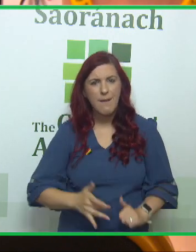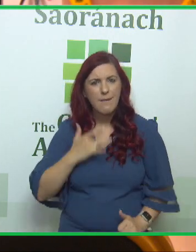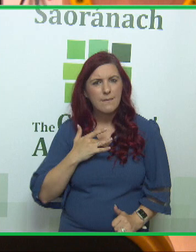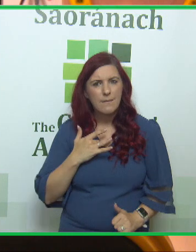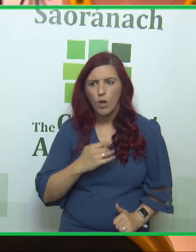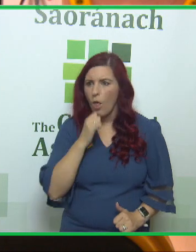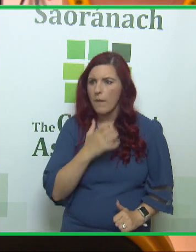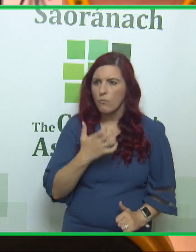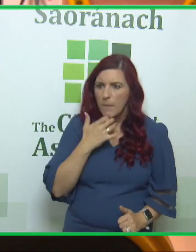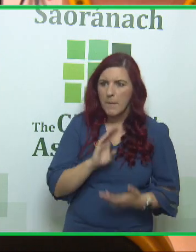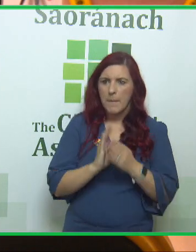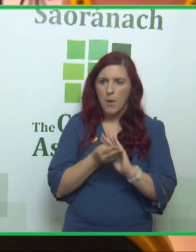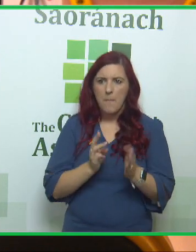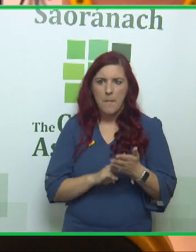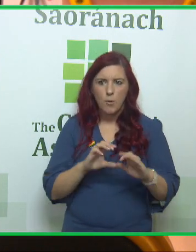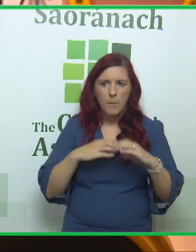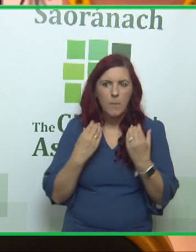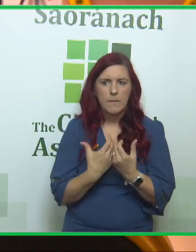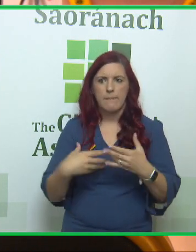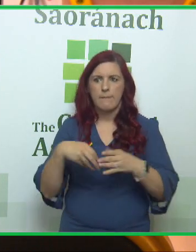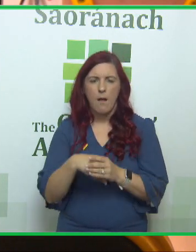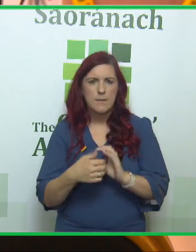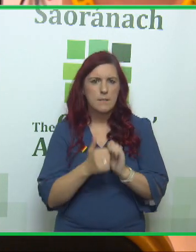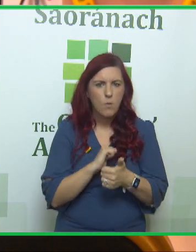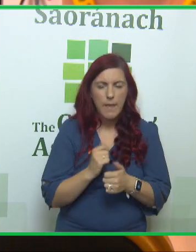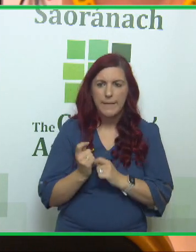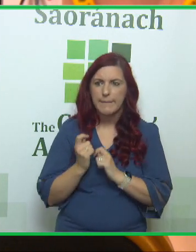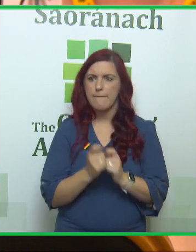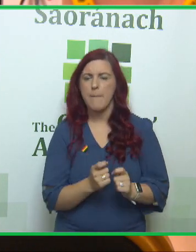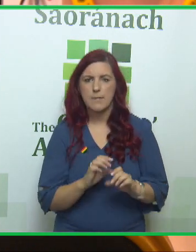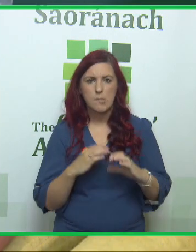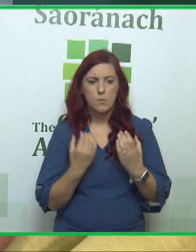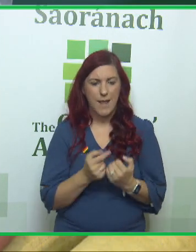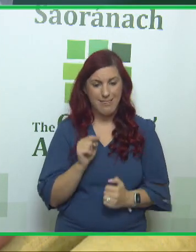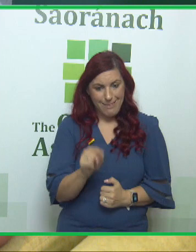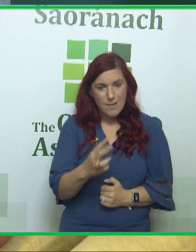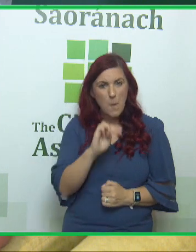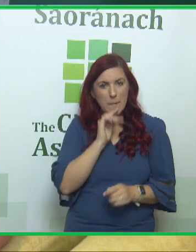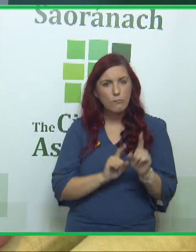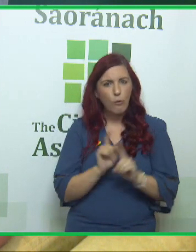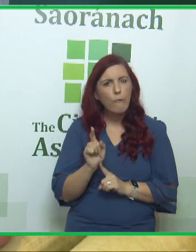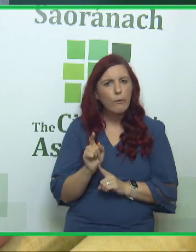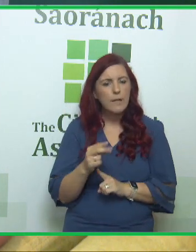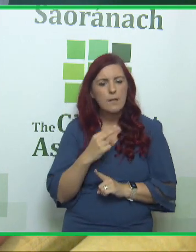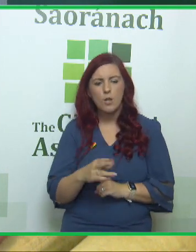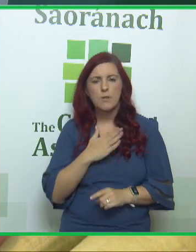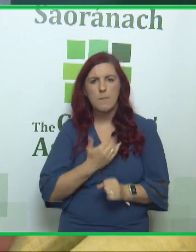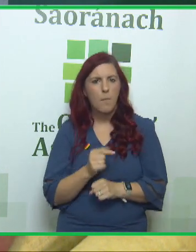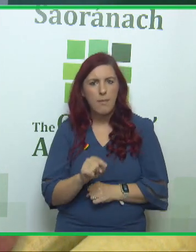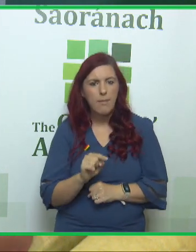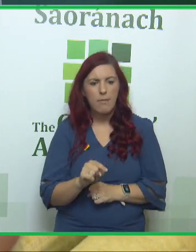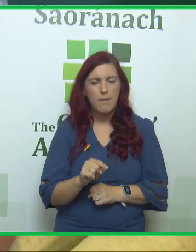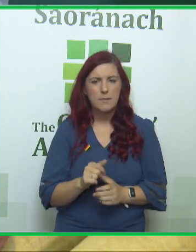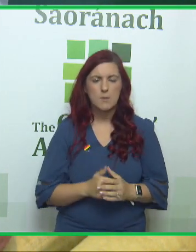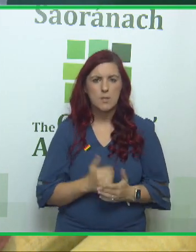become a community member, you get involved in sport, you give back. And that, for me, is what recovery is about. It's not just about stopping taking drugs, it's a whole